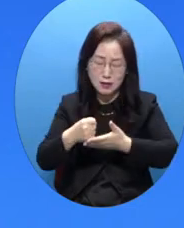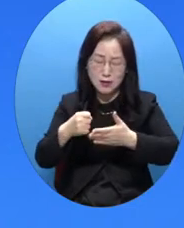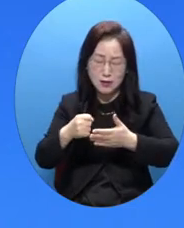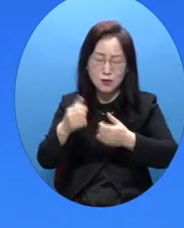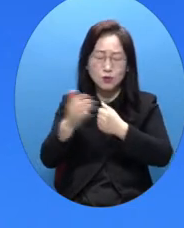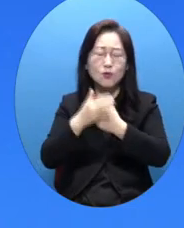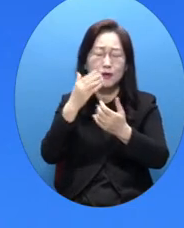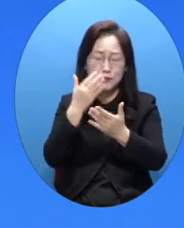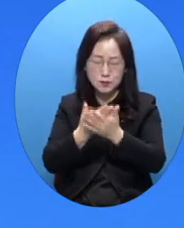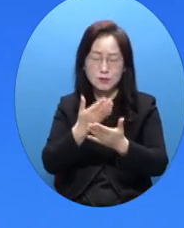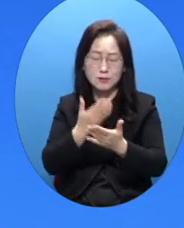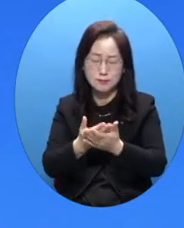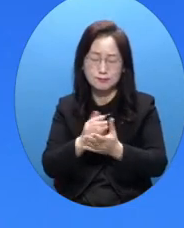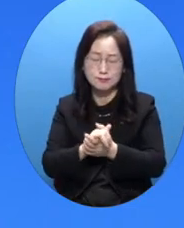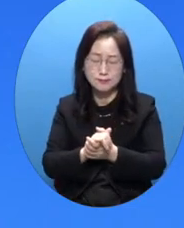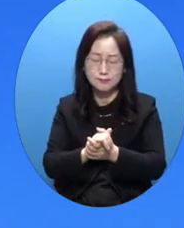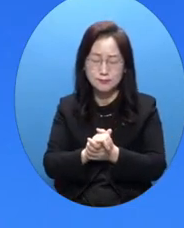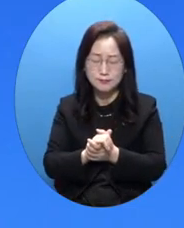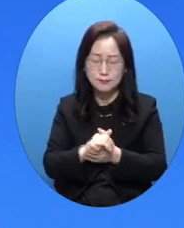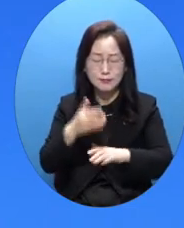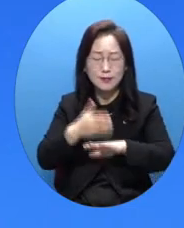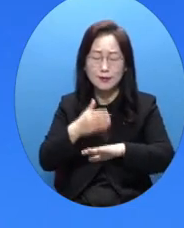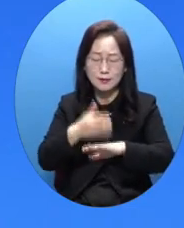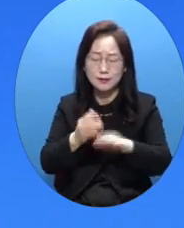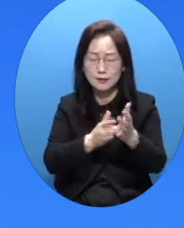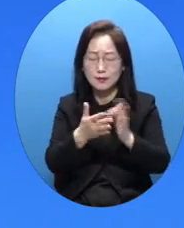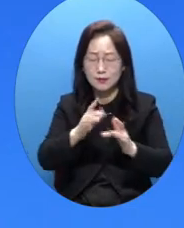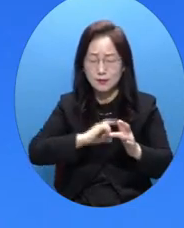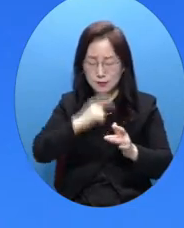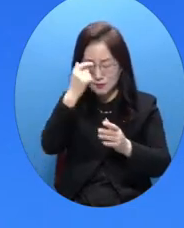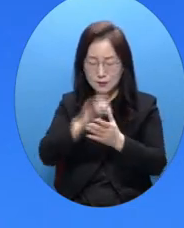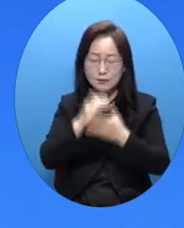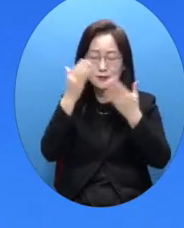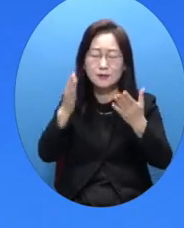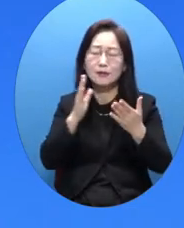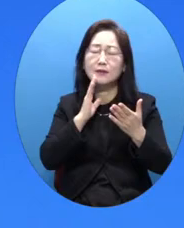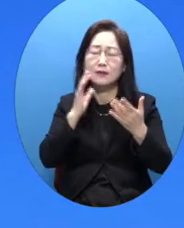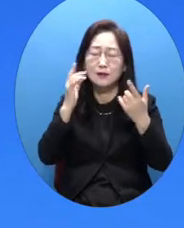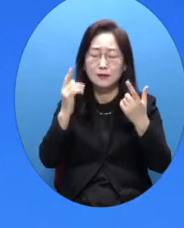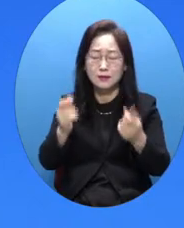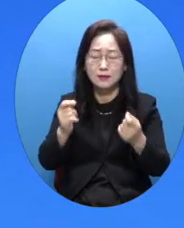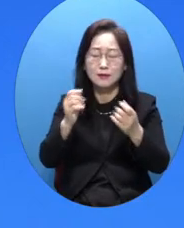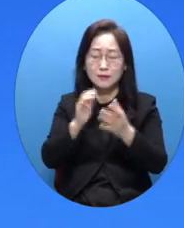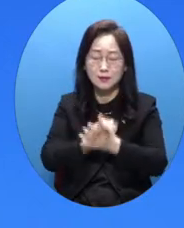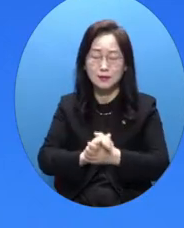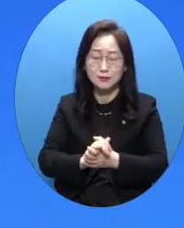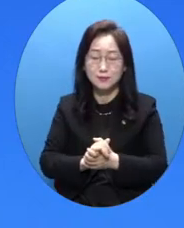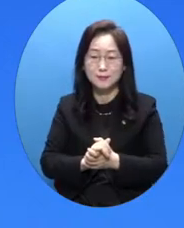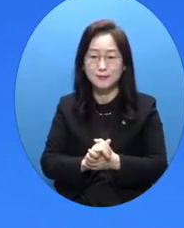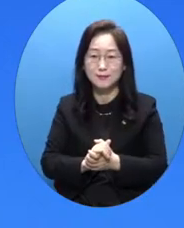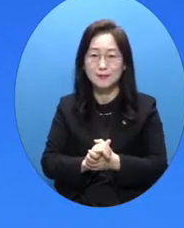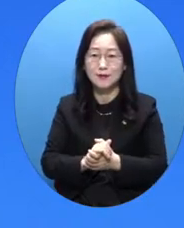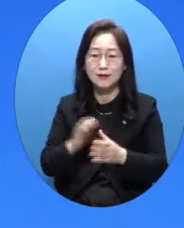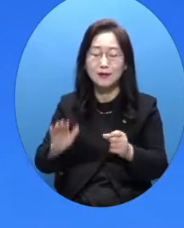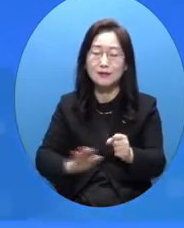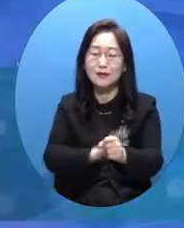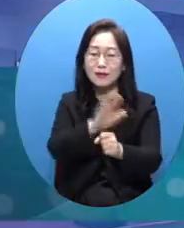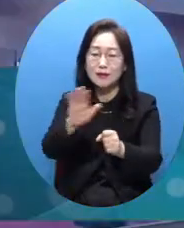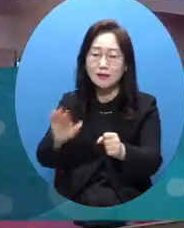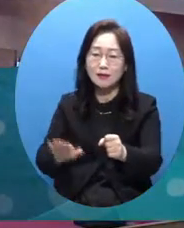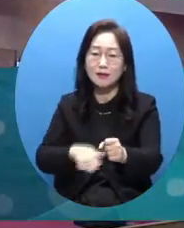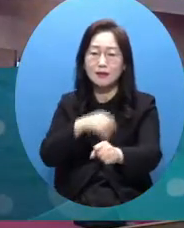with us even as our souls are getting along well we give you thanks honor and glory and in Jesus name we pray amen